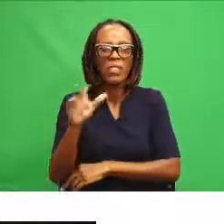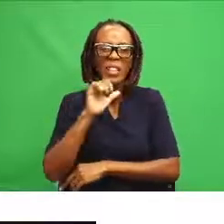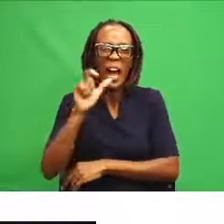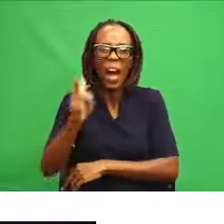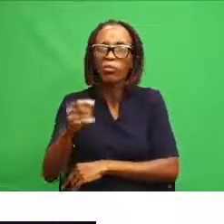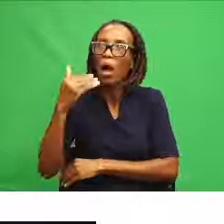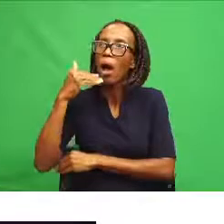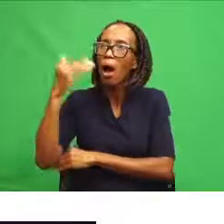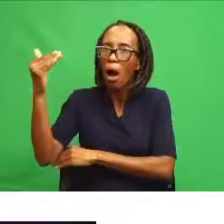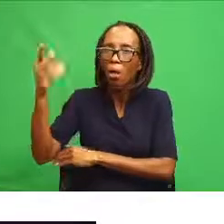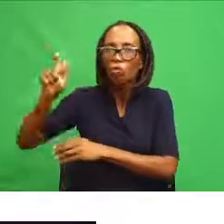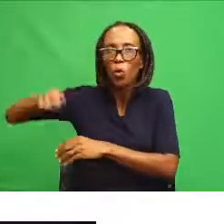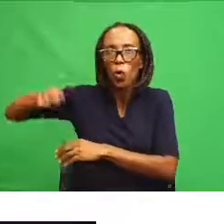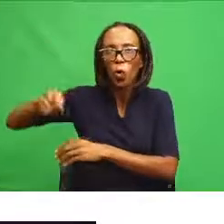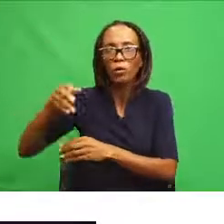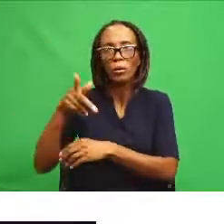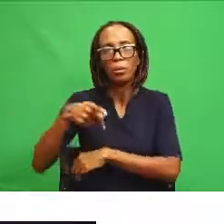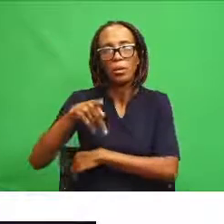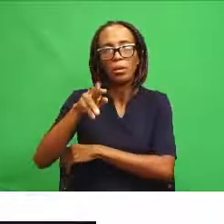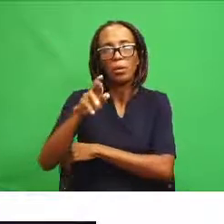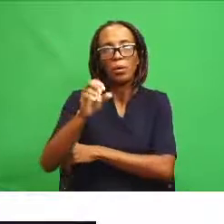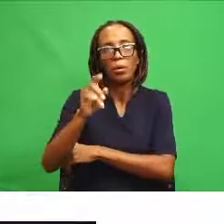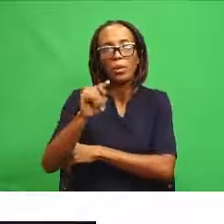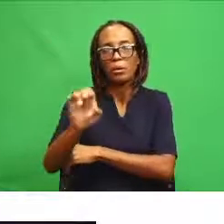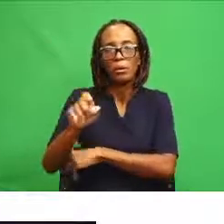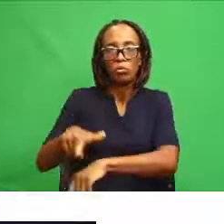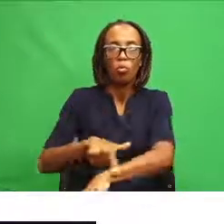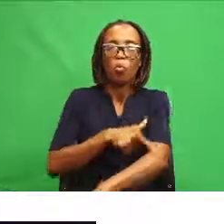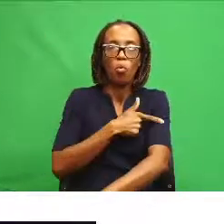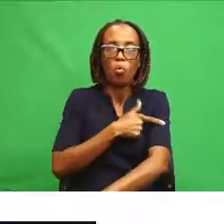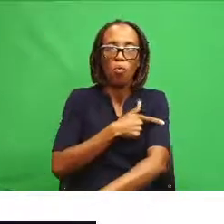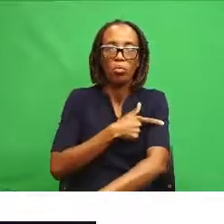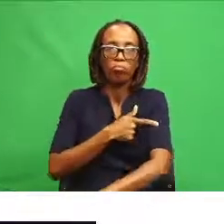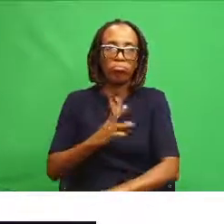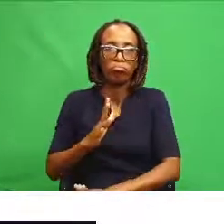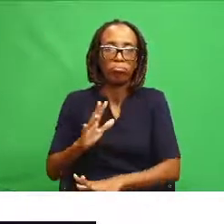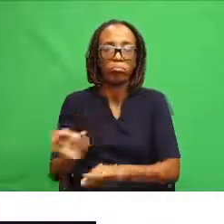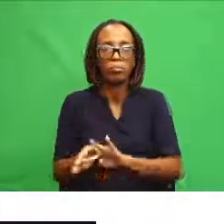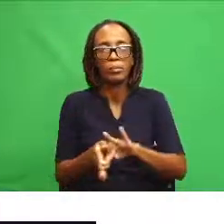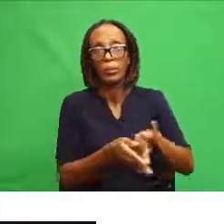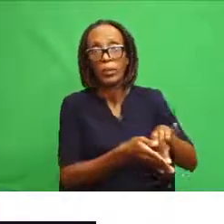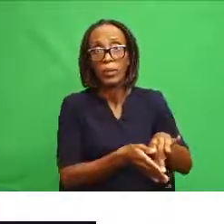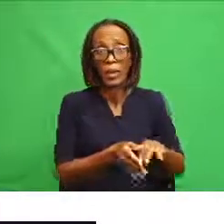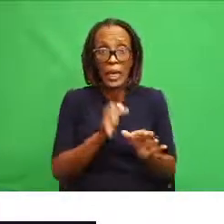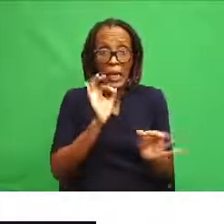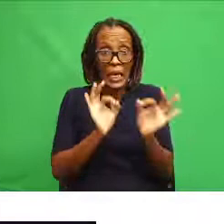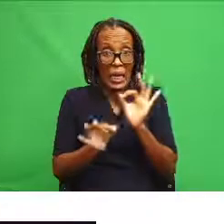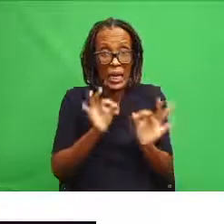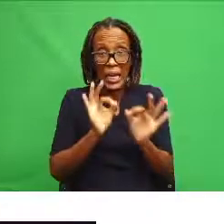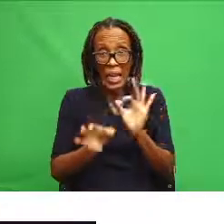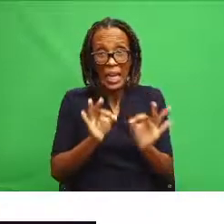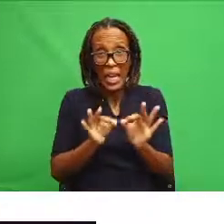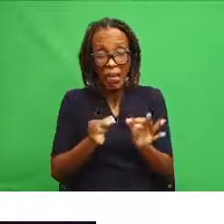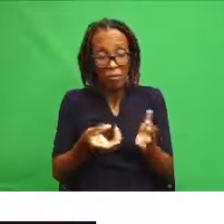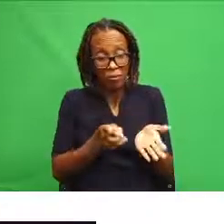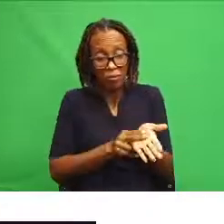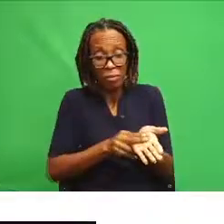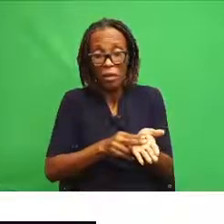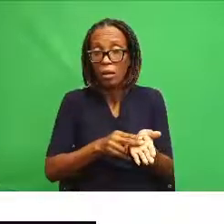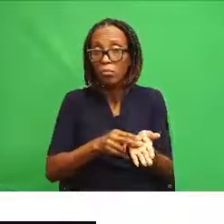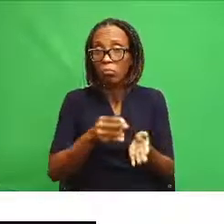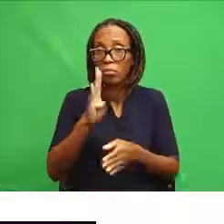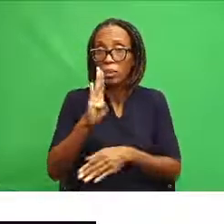go through the probate process. In the absence of those kinds of